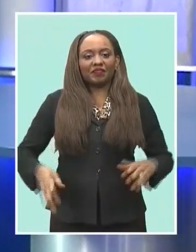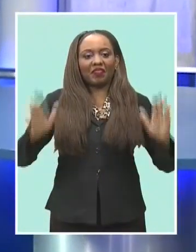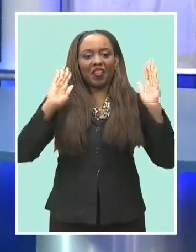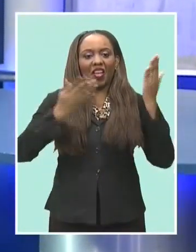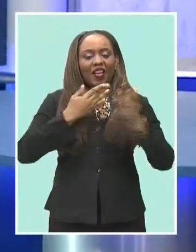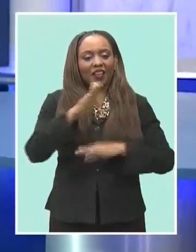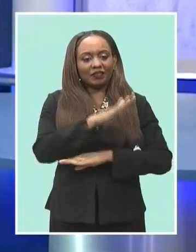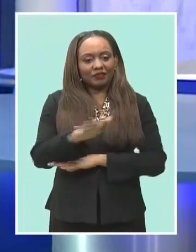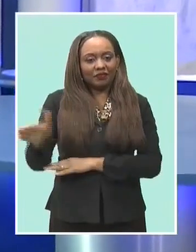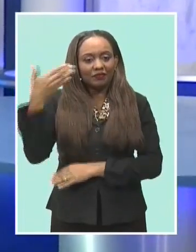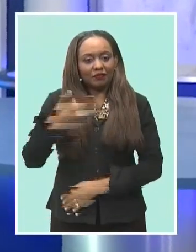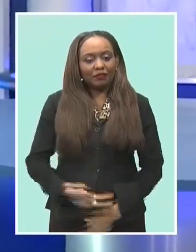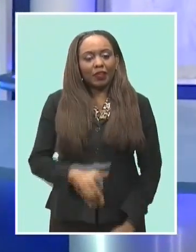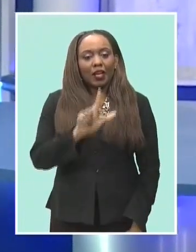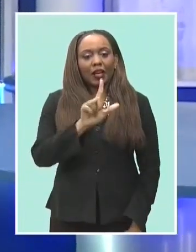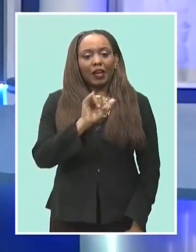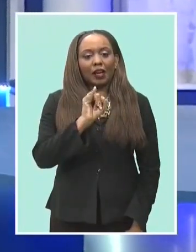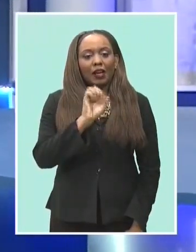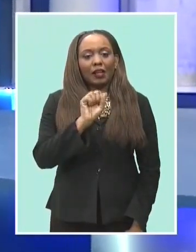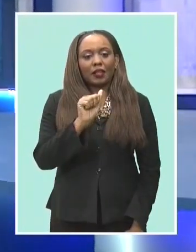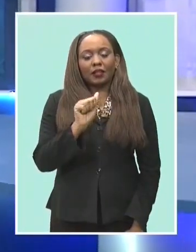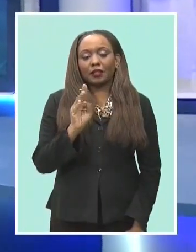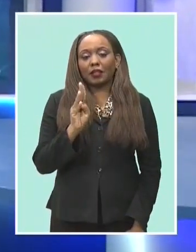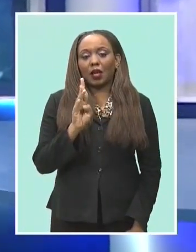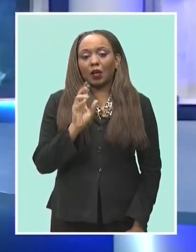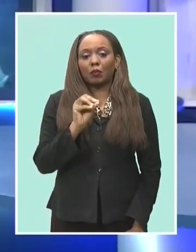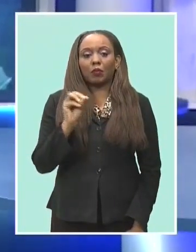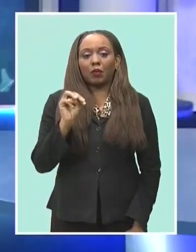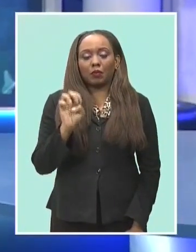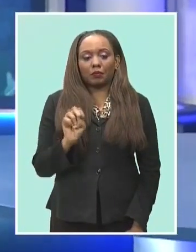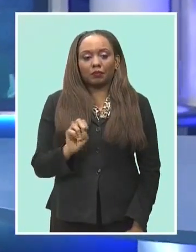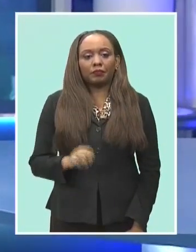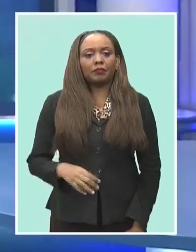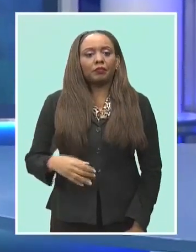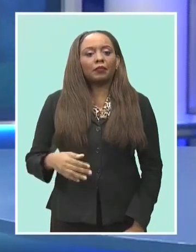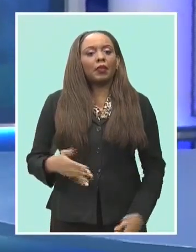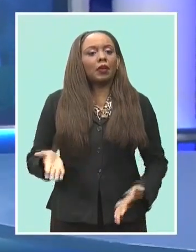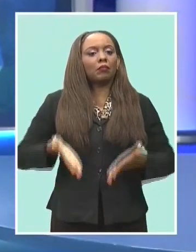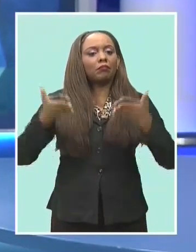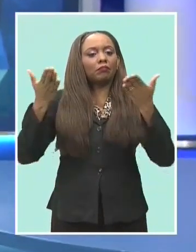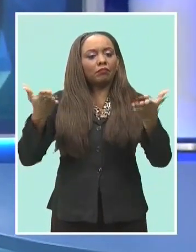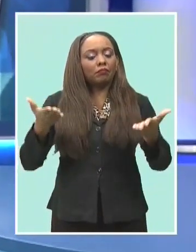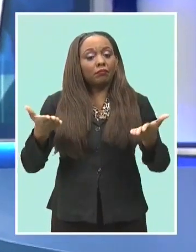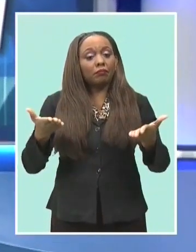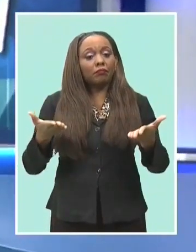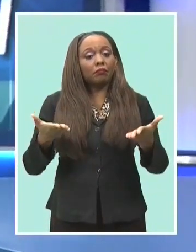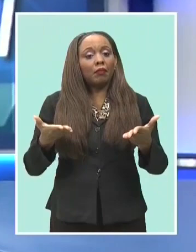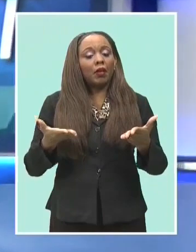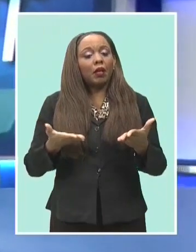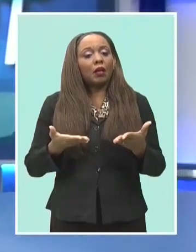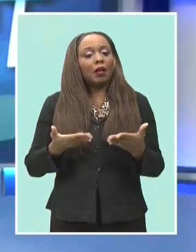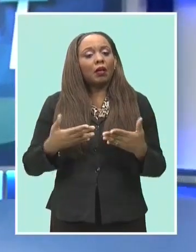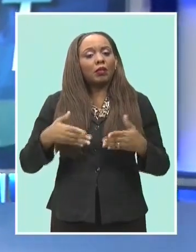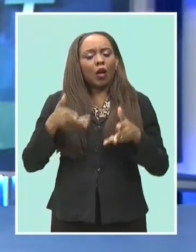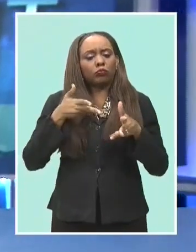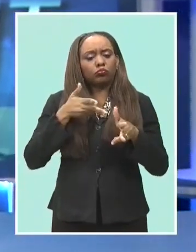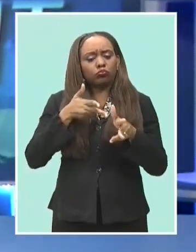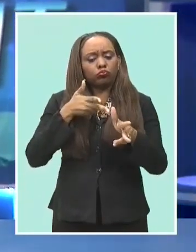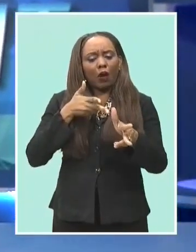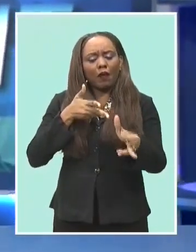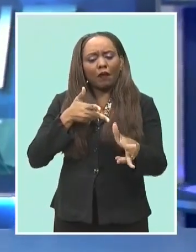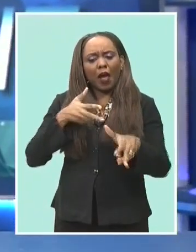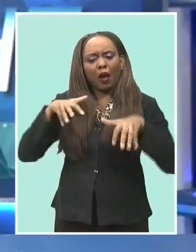Very good evening to you. I'm Lisa Broom. In our top story tonight, a proposal that could help ease congestion on the